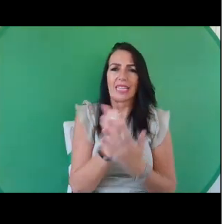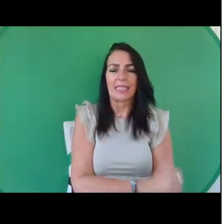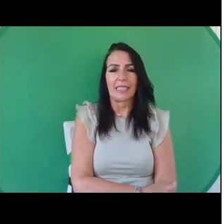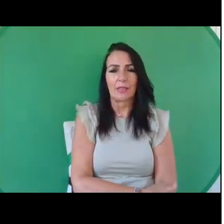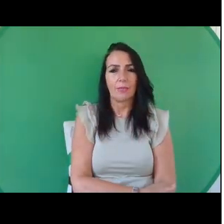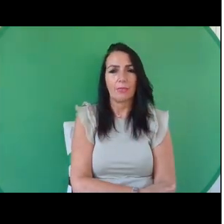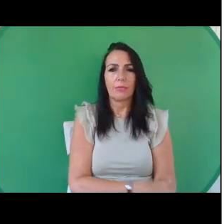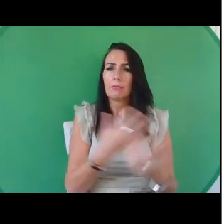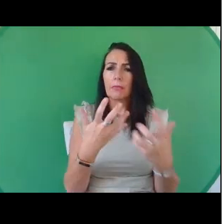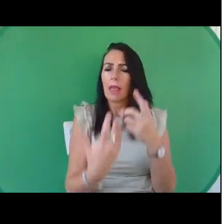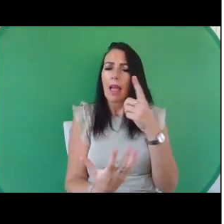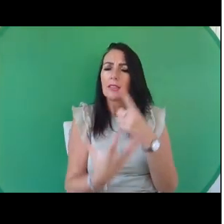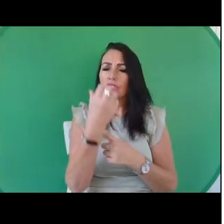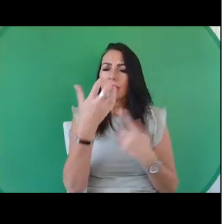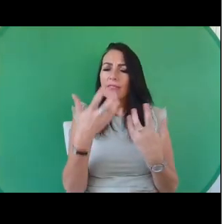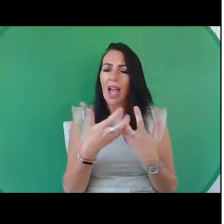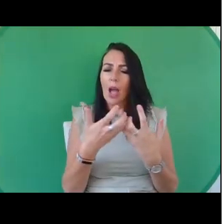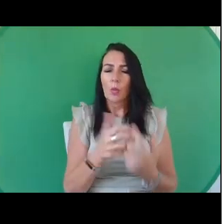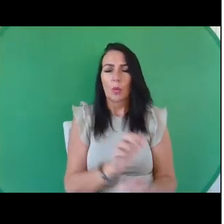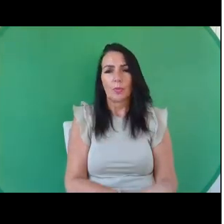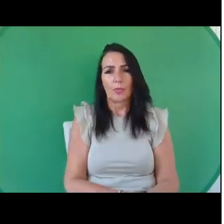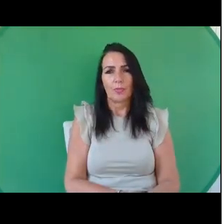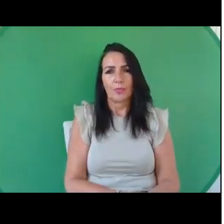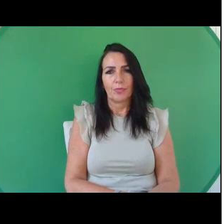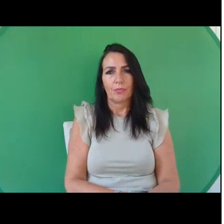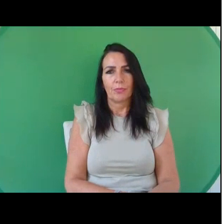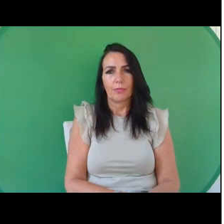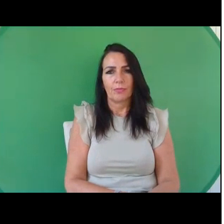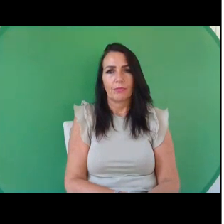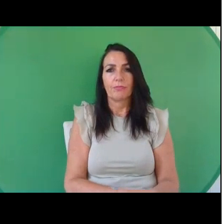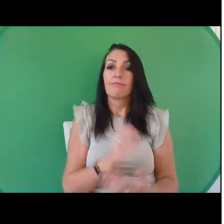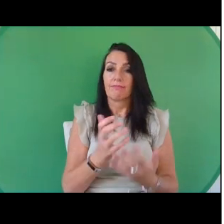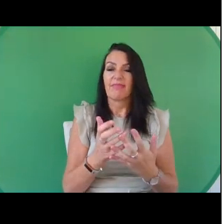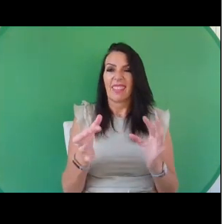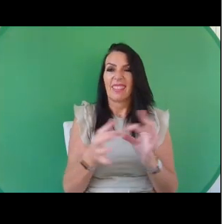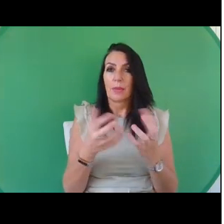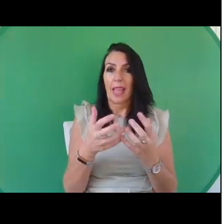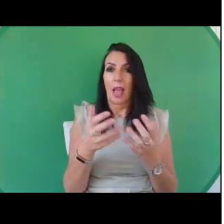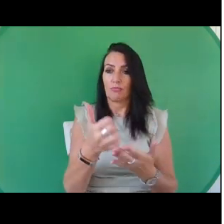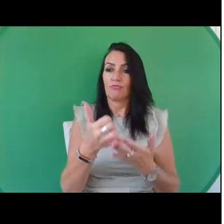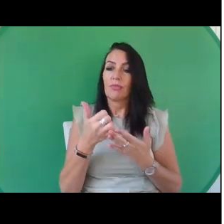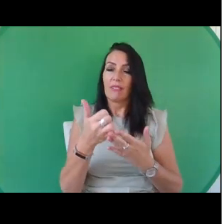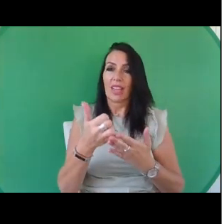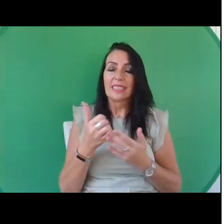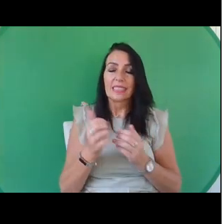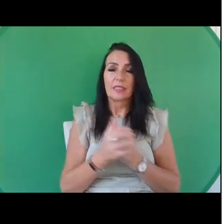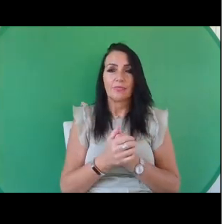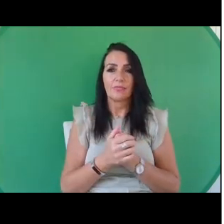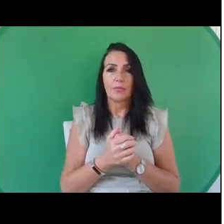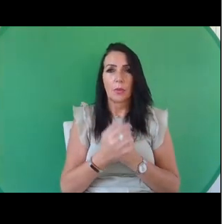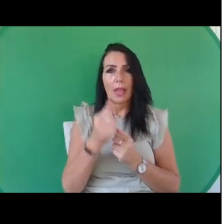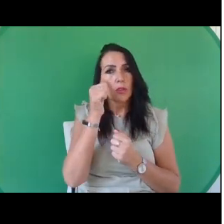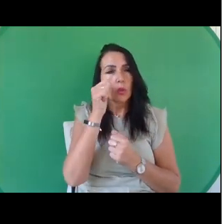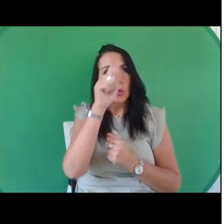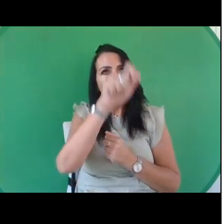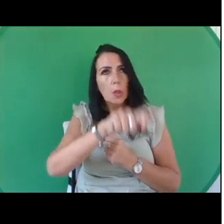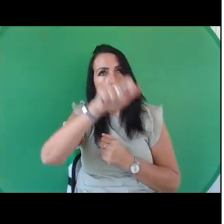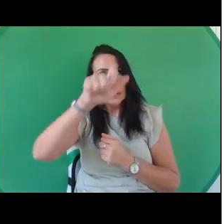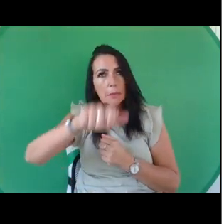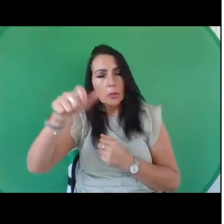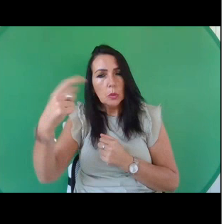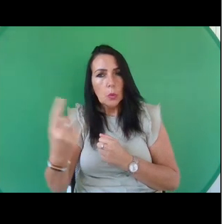achieve this? Well, a big part of that is through how we give advice. Before we give advice, we need to know our customers.